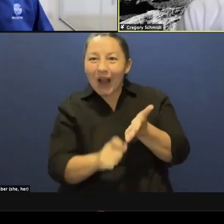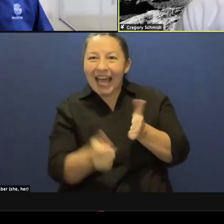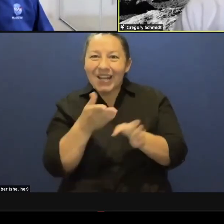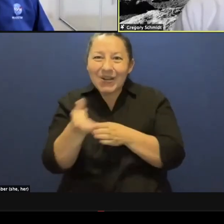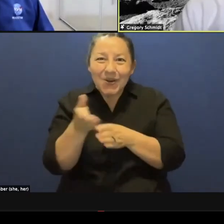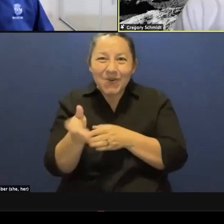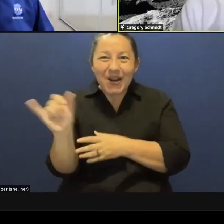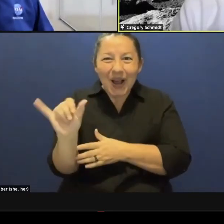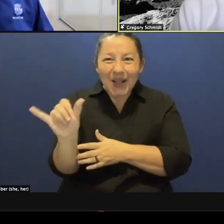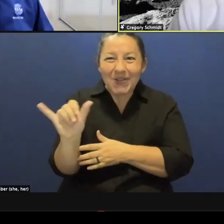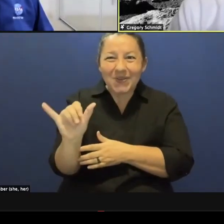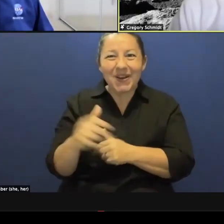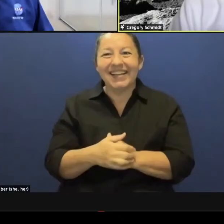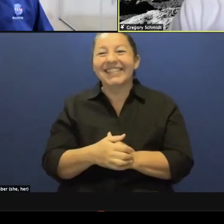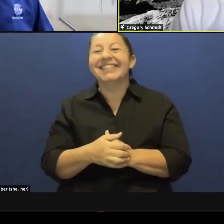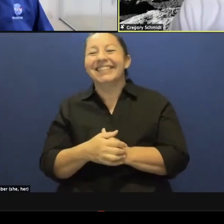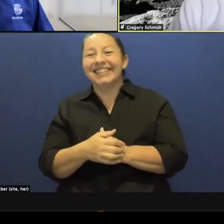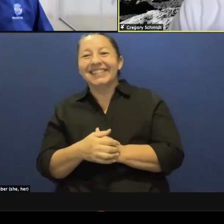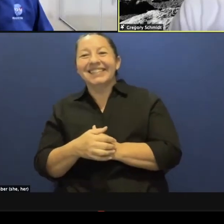and